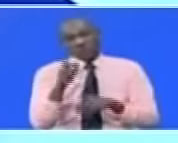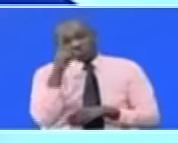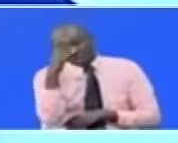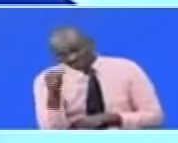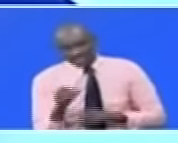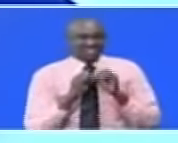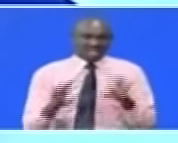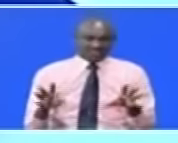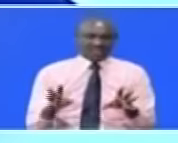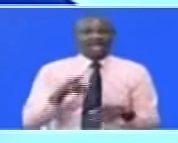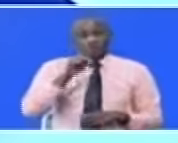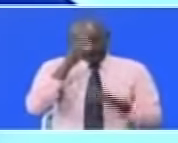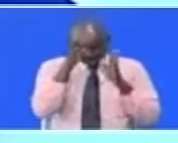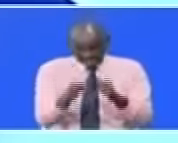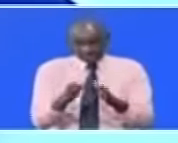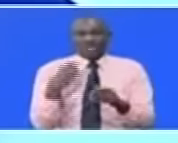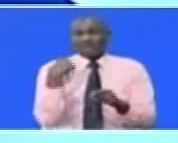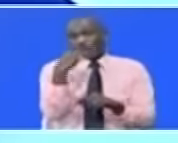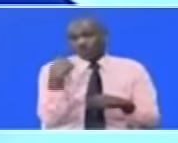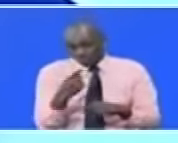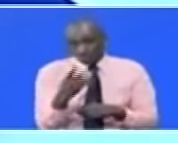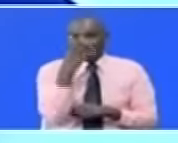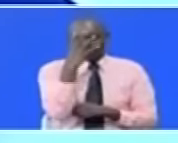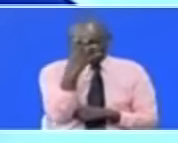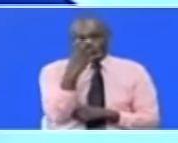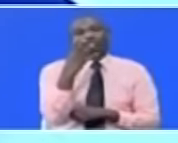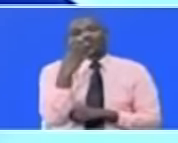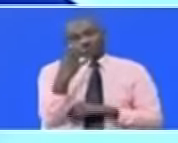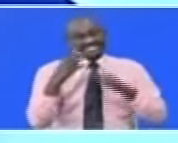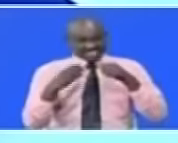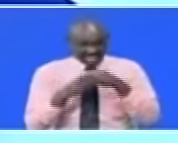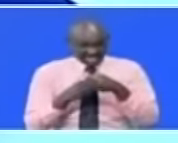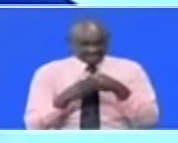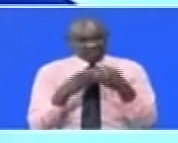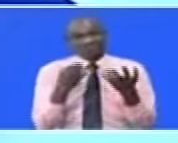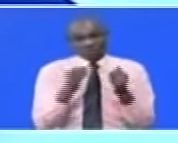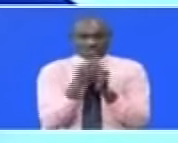400 out of 500 possible marks. Here are some of those top performers.